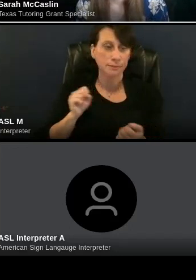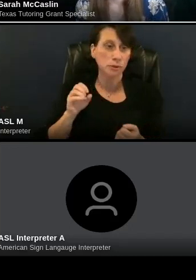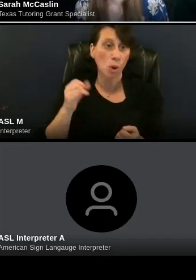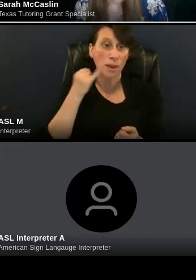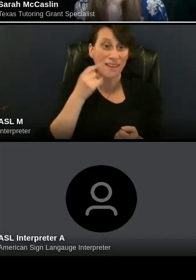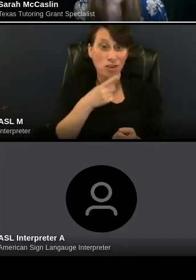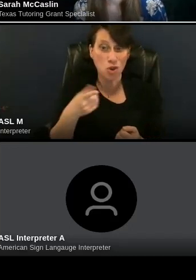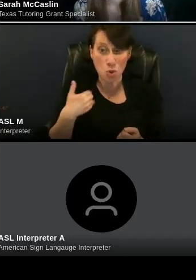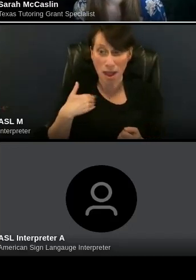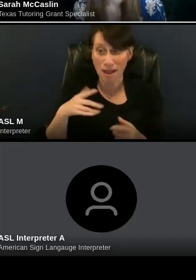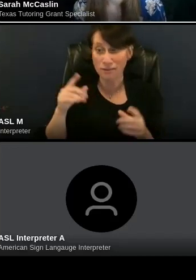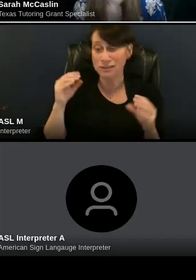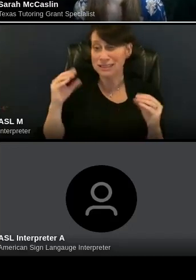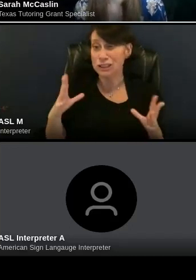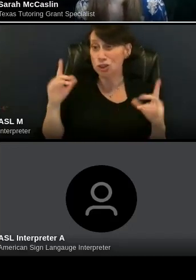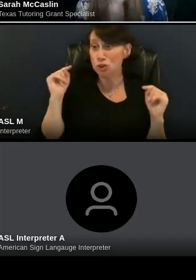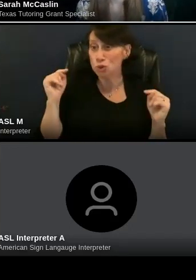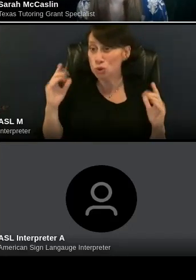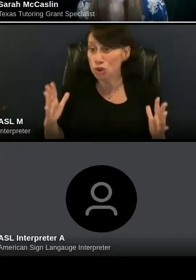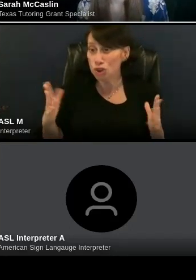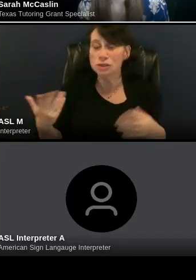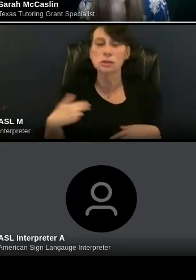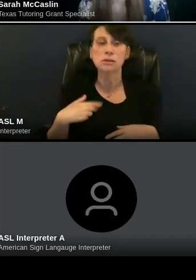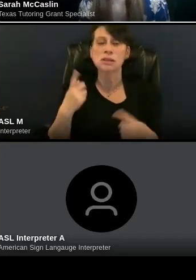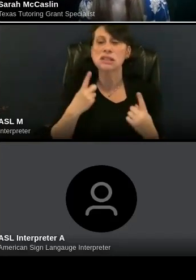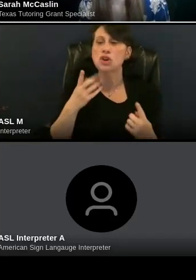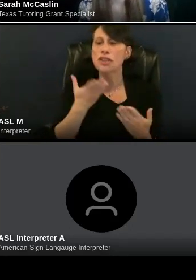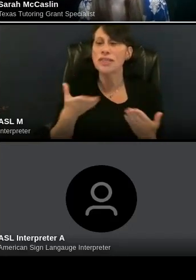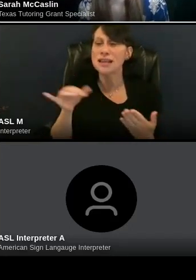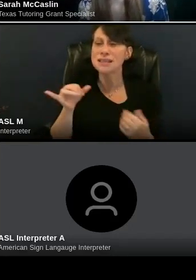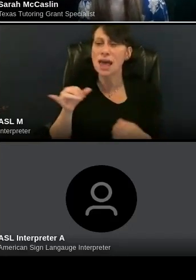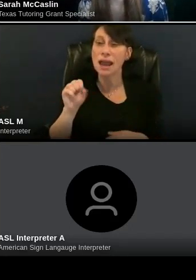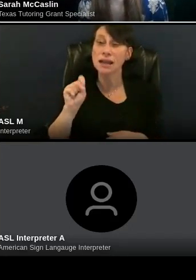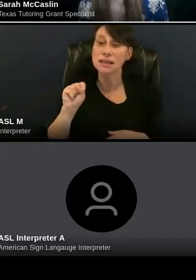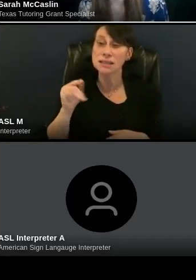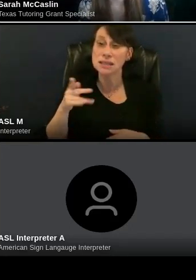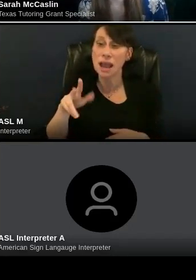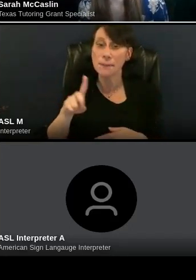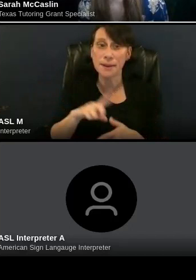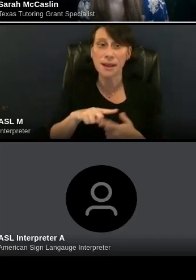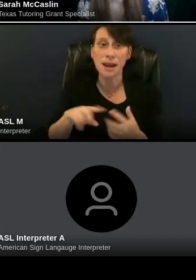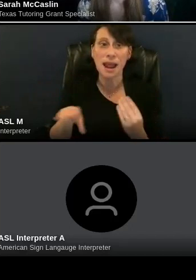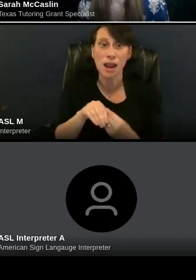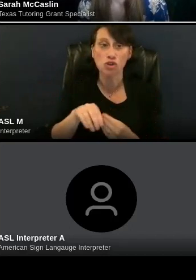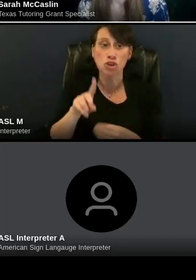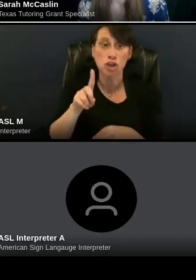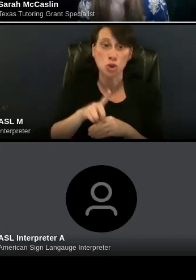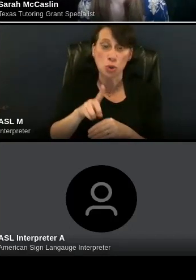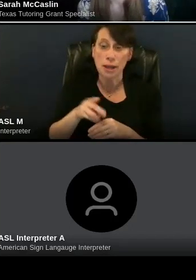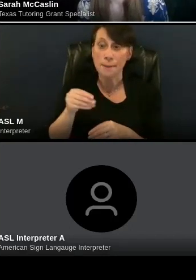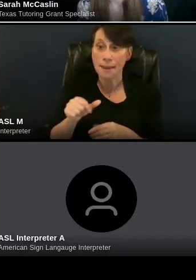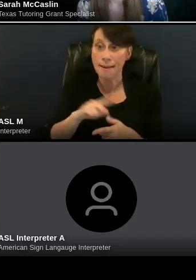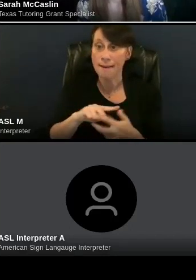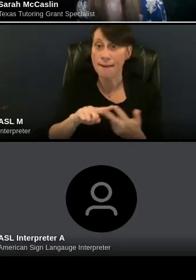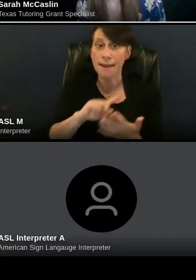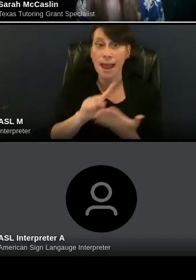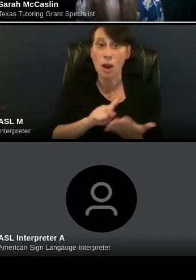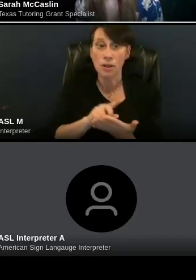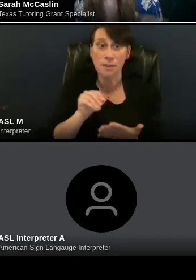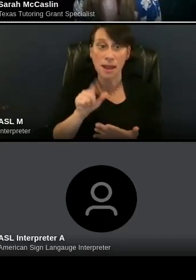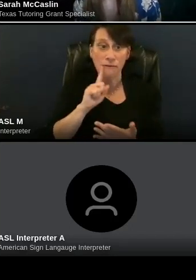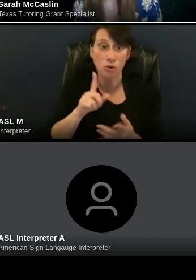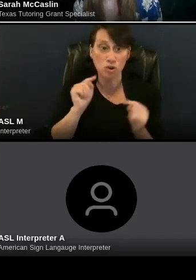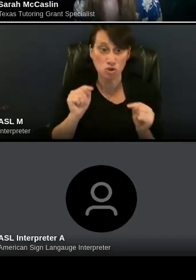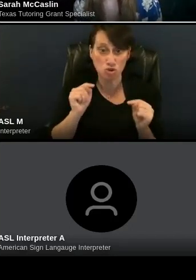got teacher tutors, consider things like stipends, extra duty pay, hourly pay for tutoring